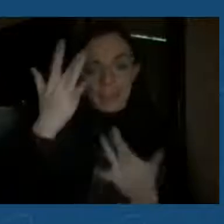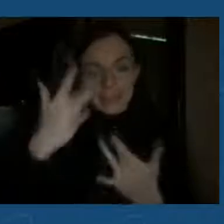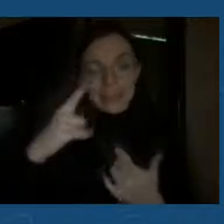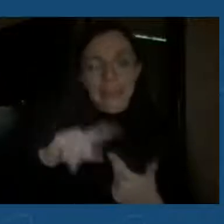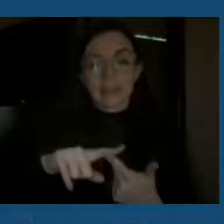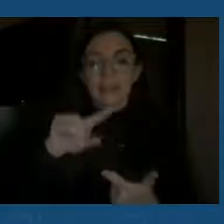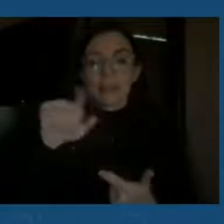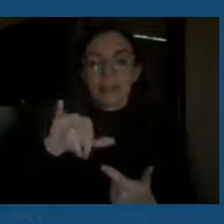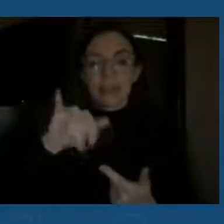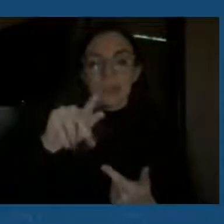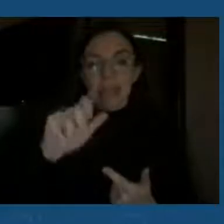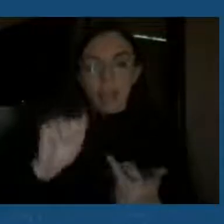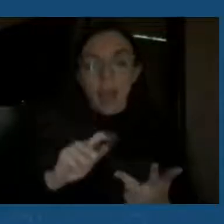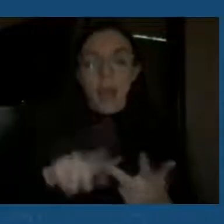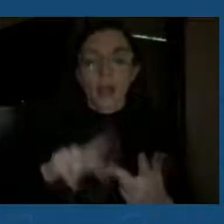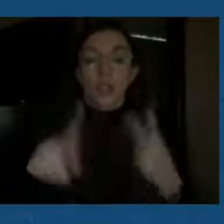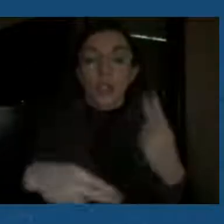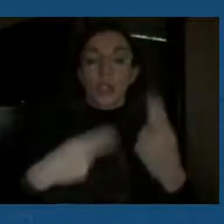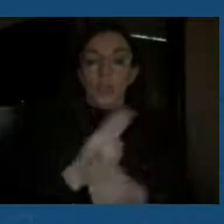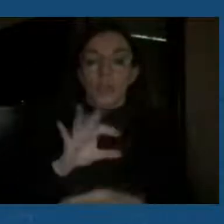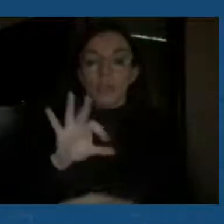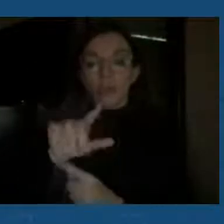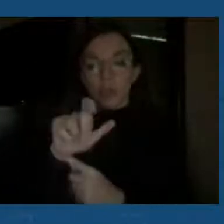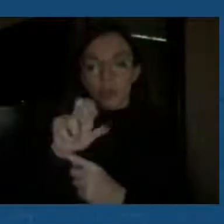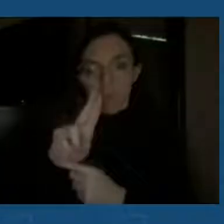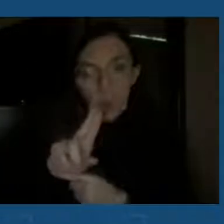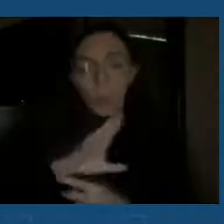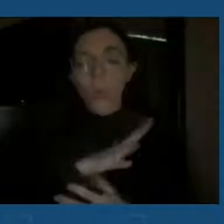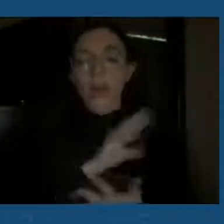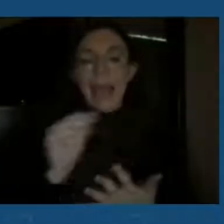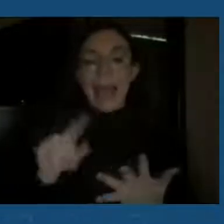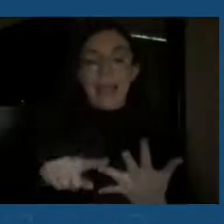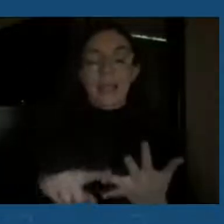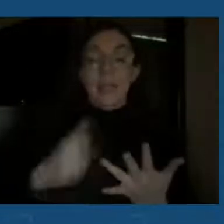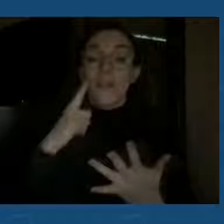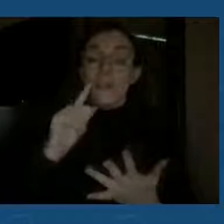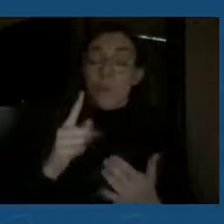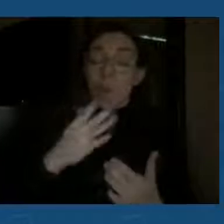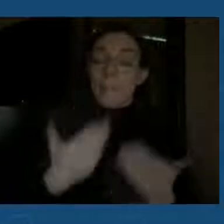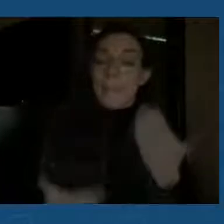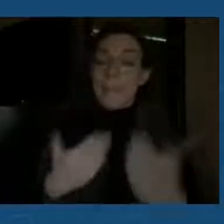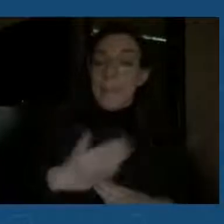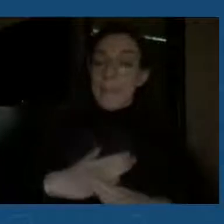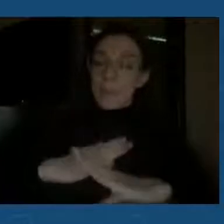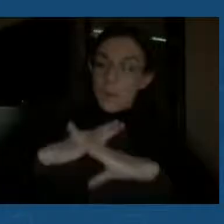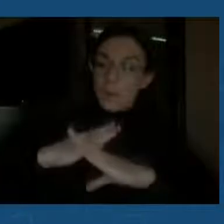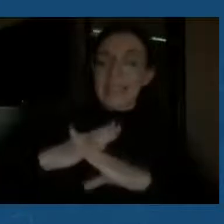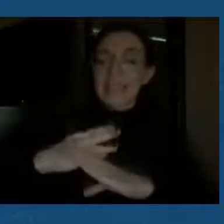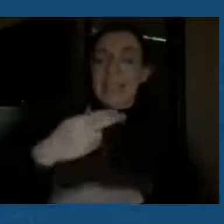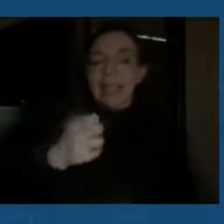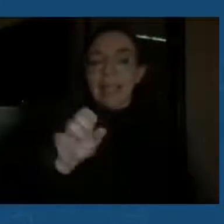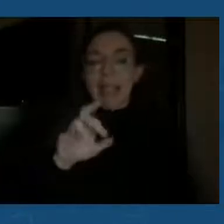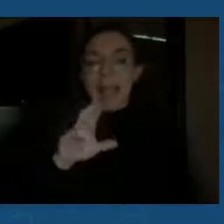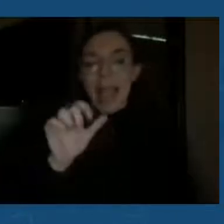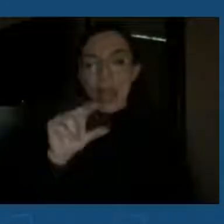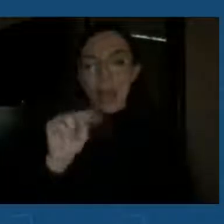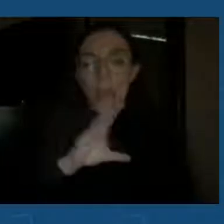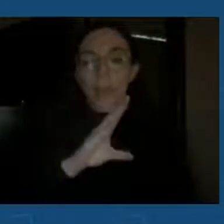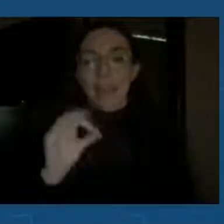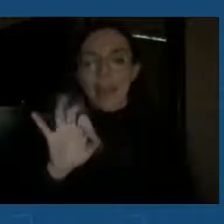flu, and somewhat of a surprise for preventing heroin and fentanyl addiction, which is killing a lot of